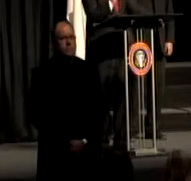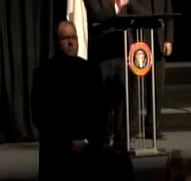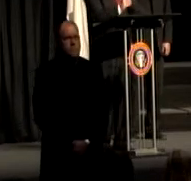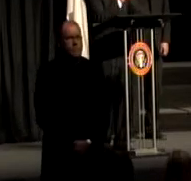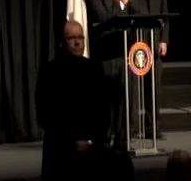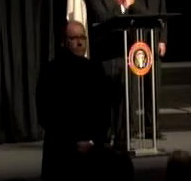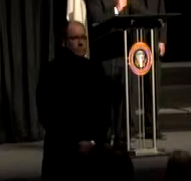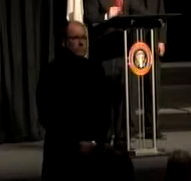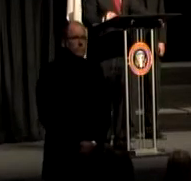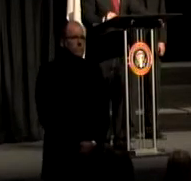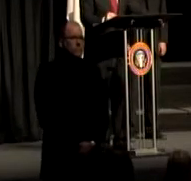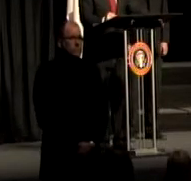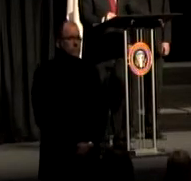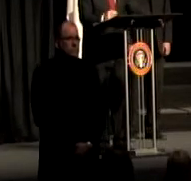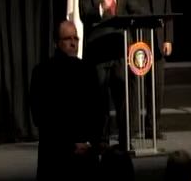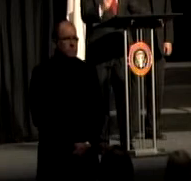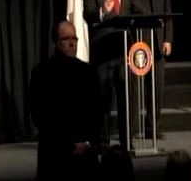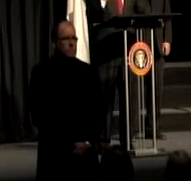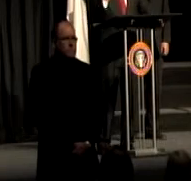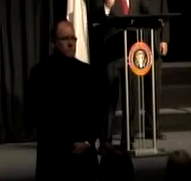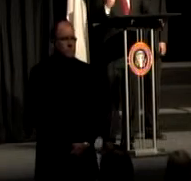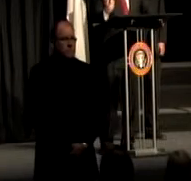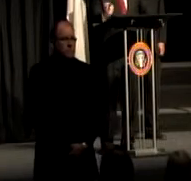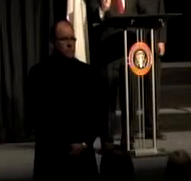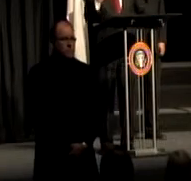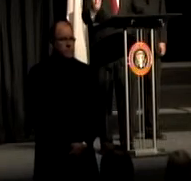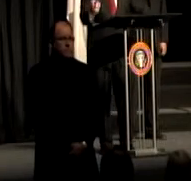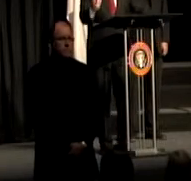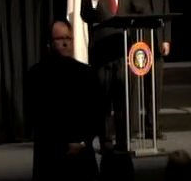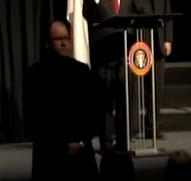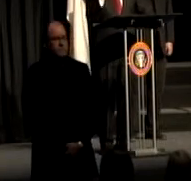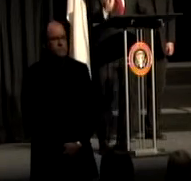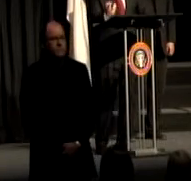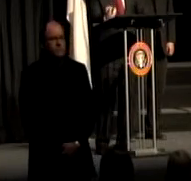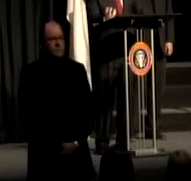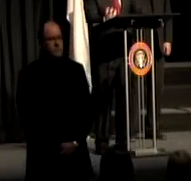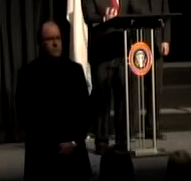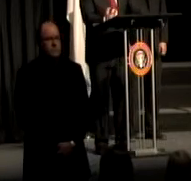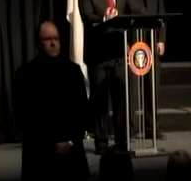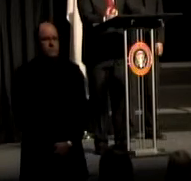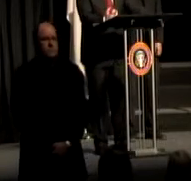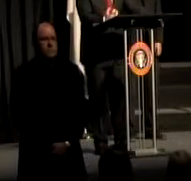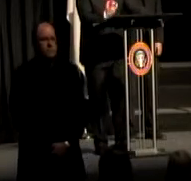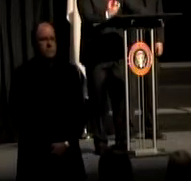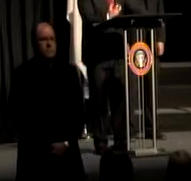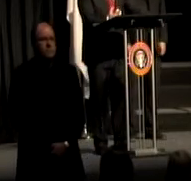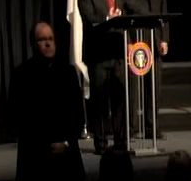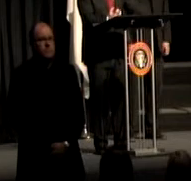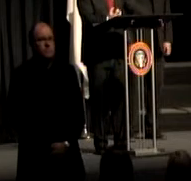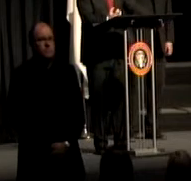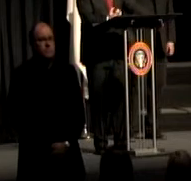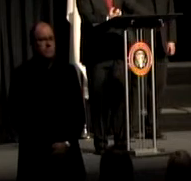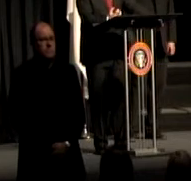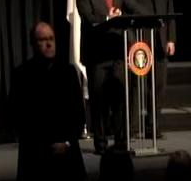hear that Jesus has transformed your life that they see that your deepest needs have been met through God and they